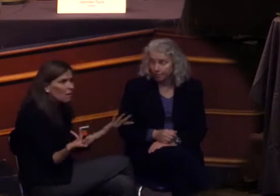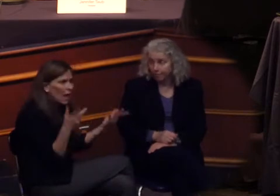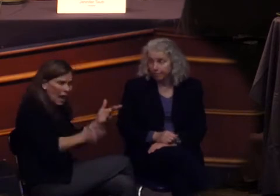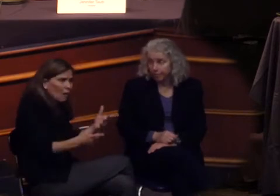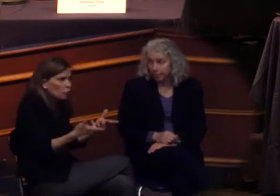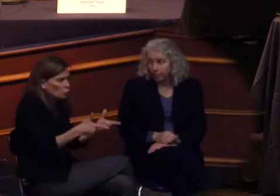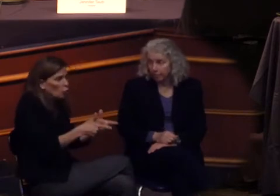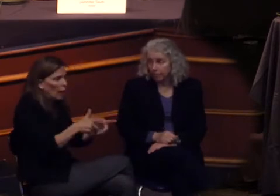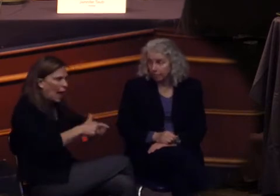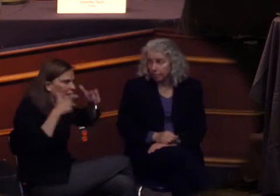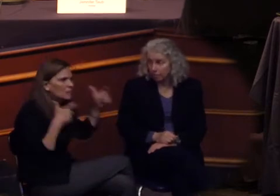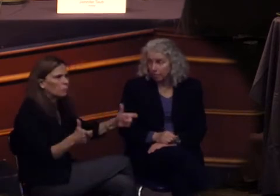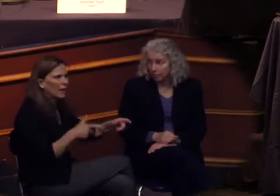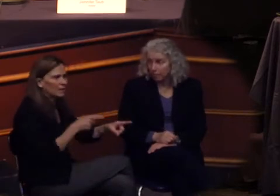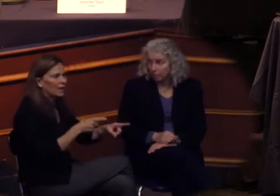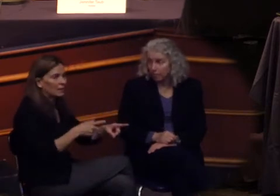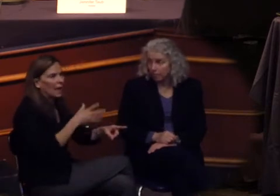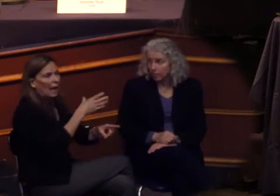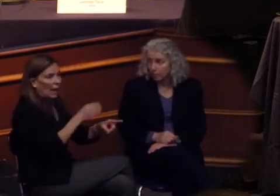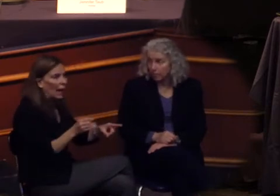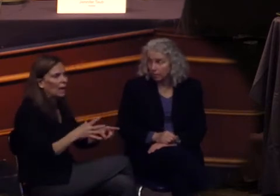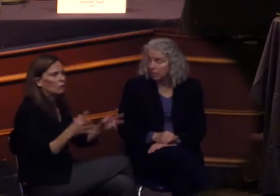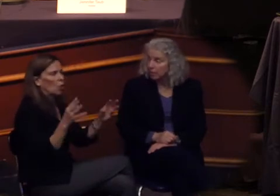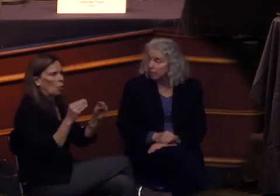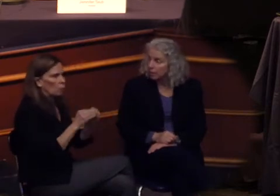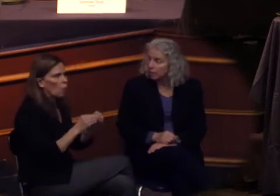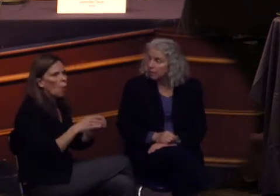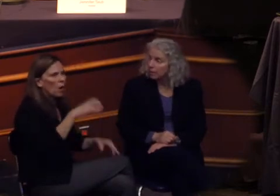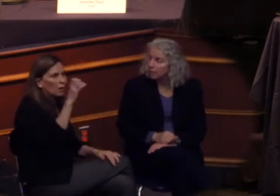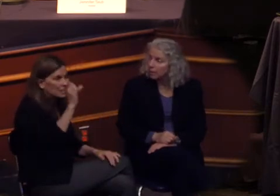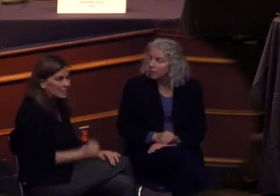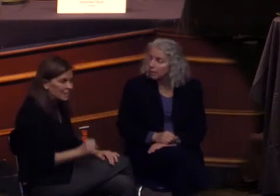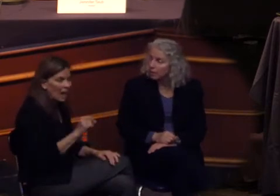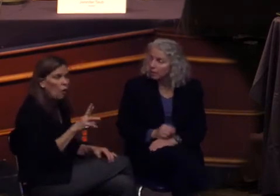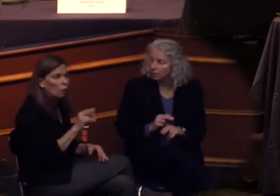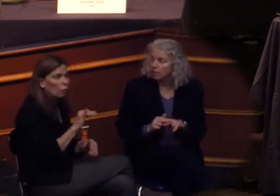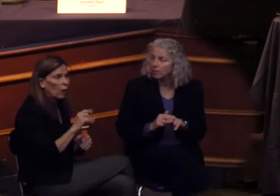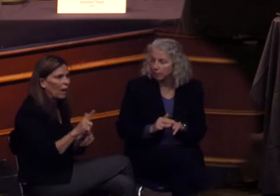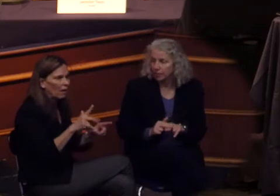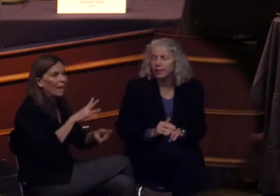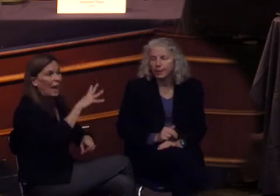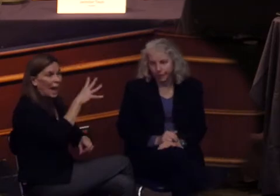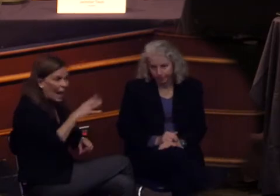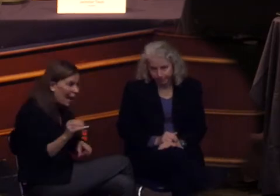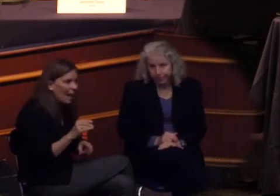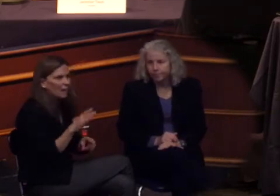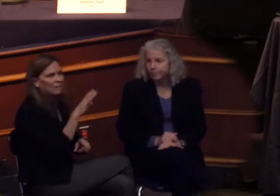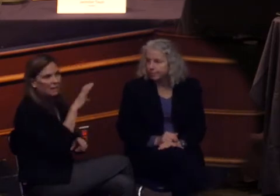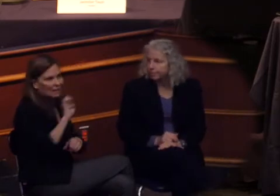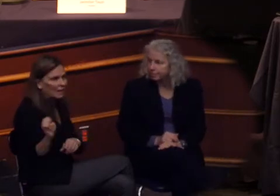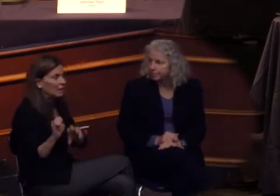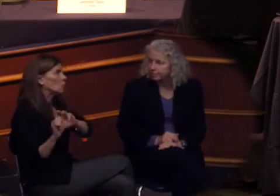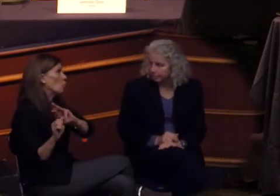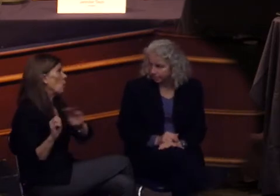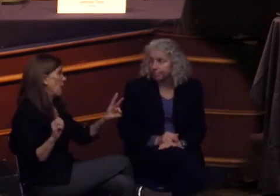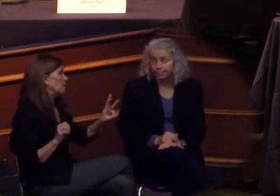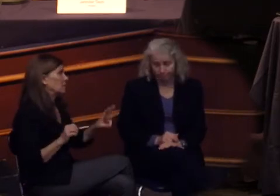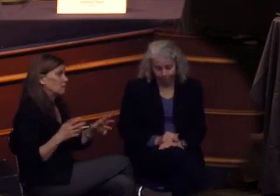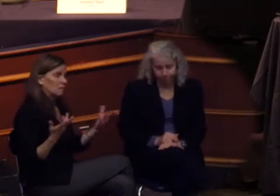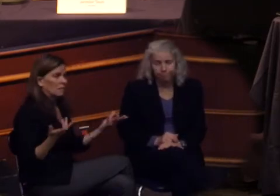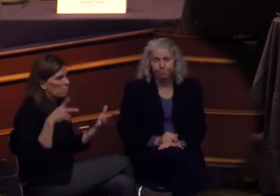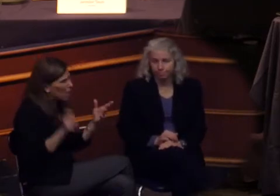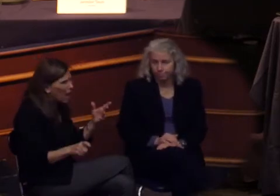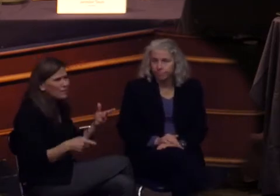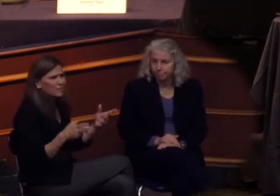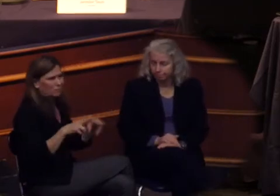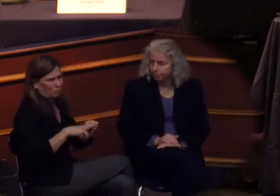And north-south, as your mayor, north-south rail in addition to east-west rail. Right? That's what we have to invest in. Get these